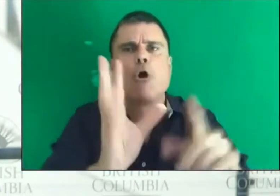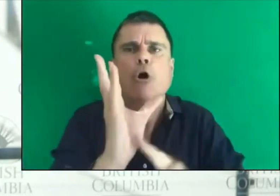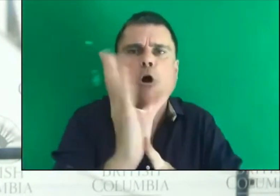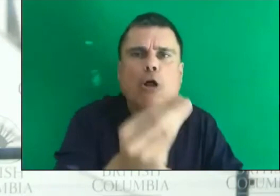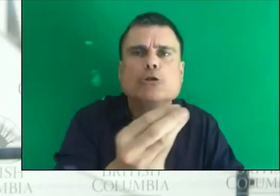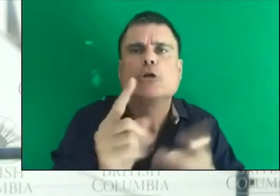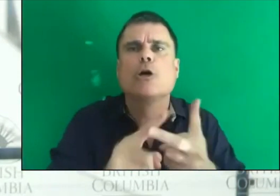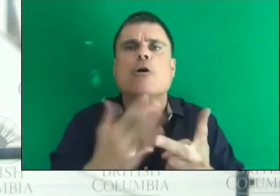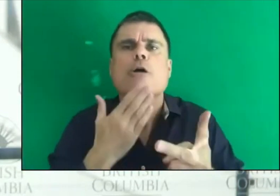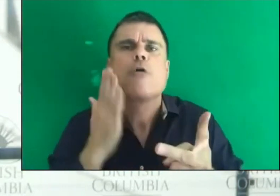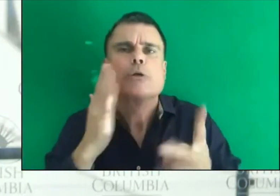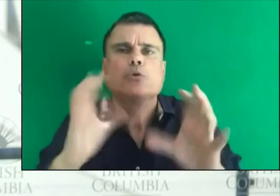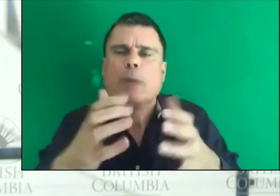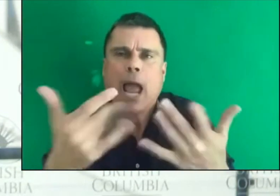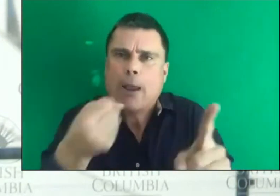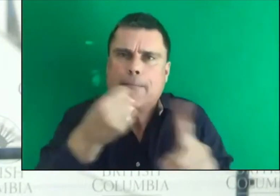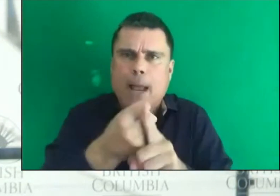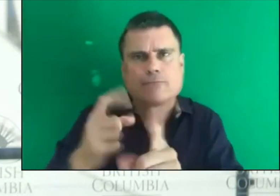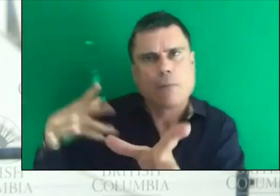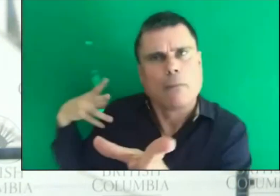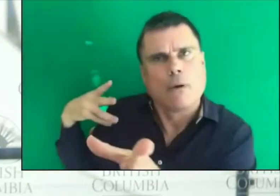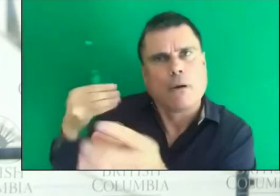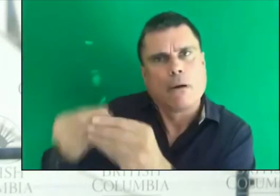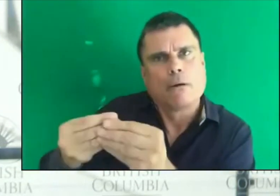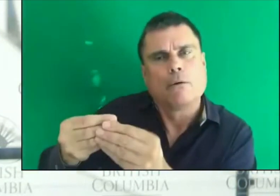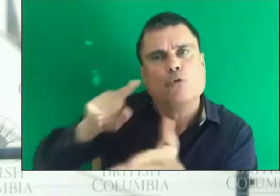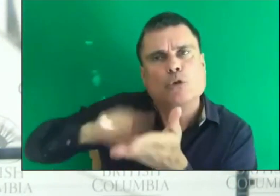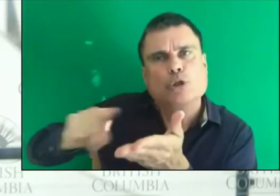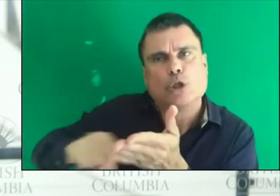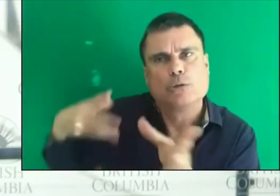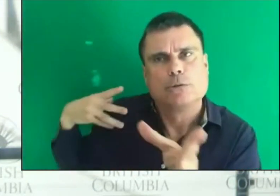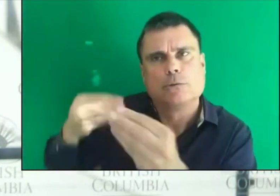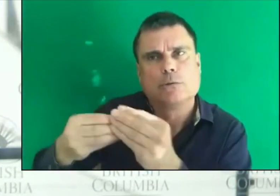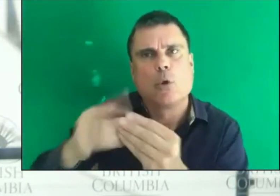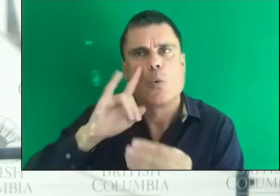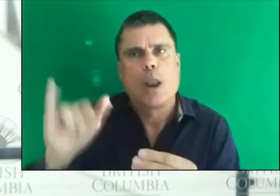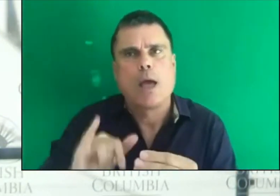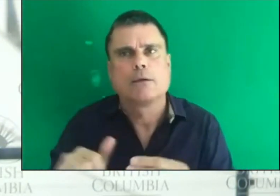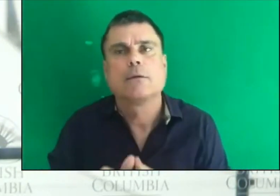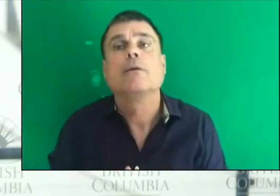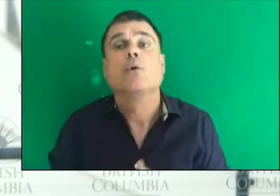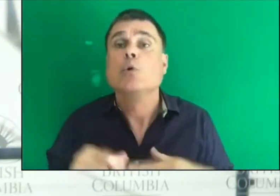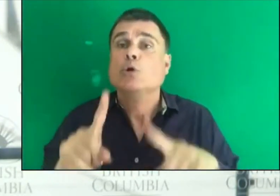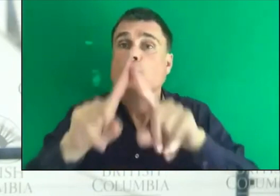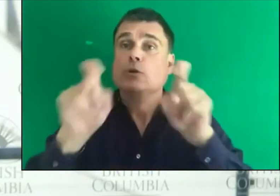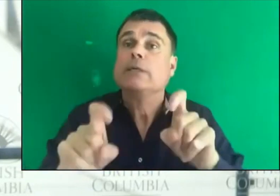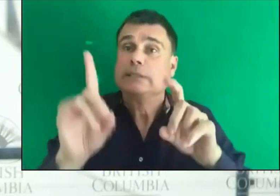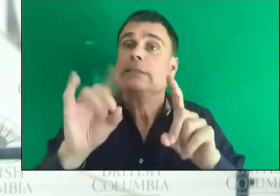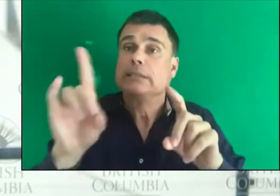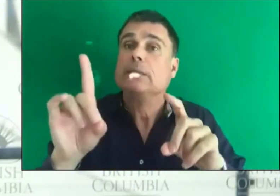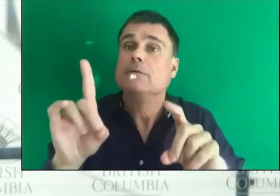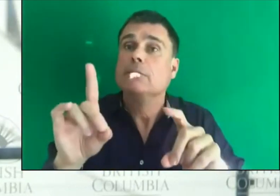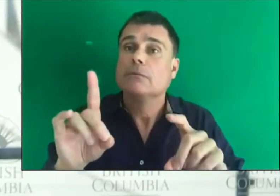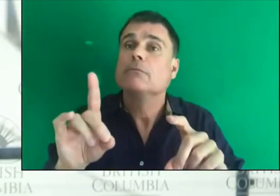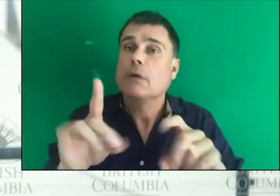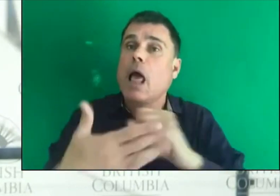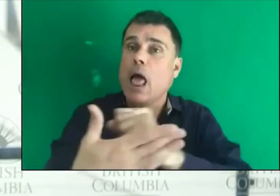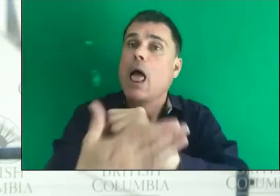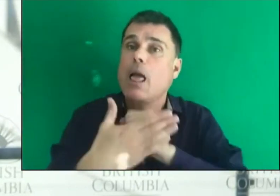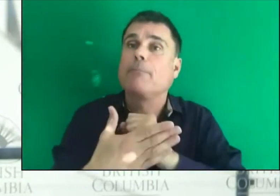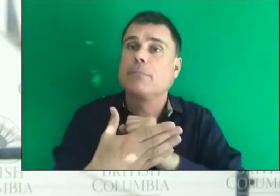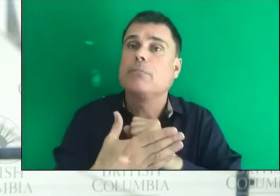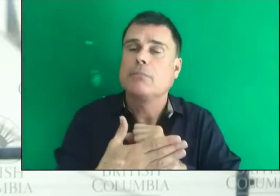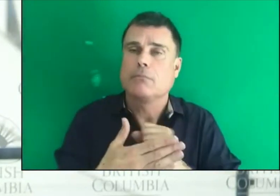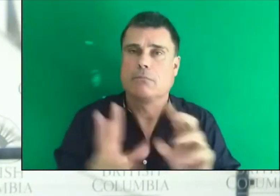impacts of the pandemic and of the measures that we've put in place to deal with the pandemic